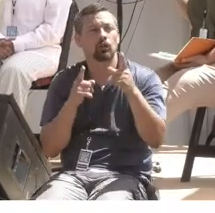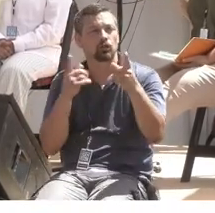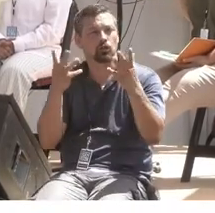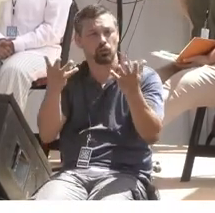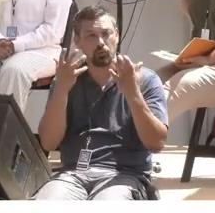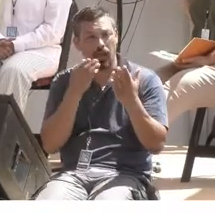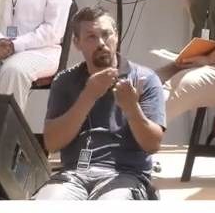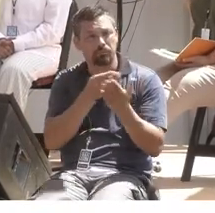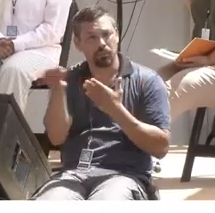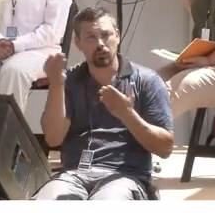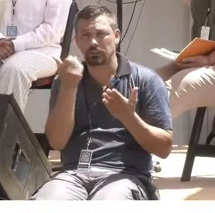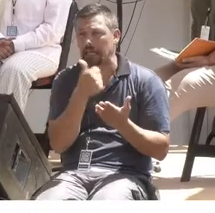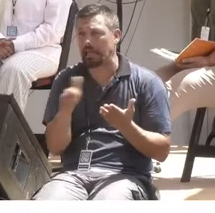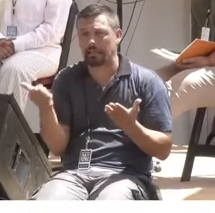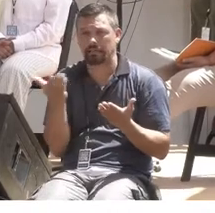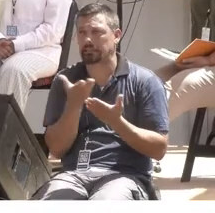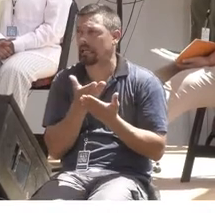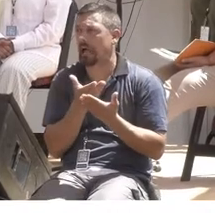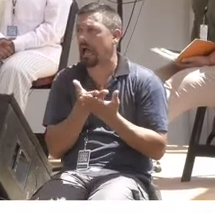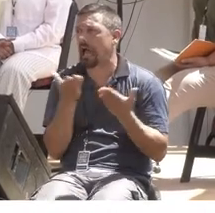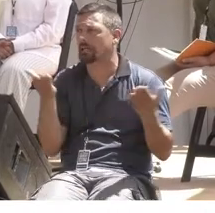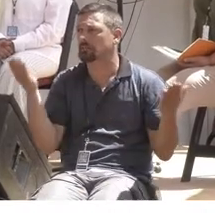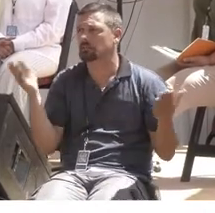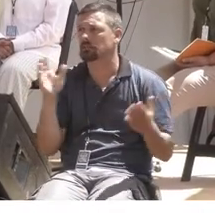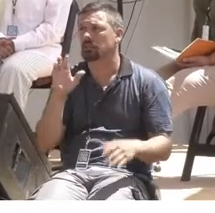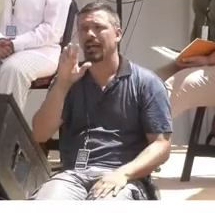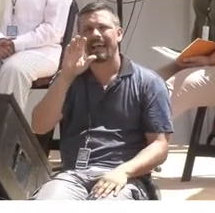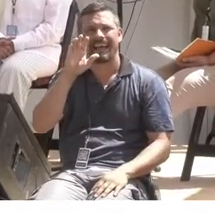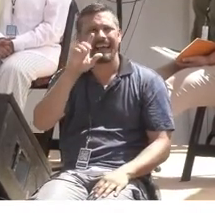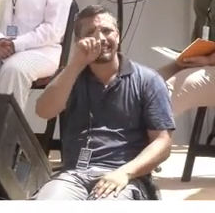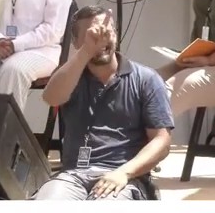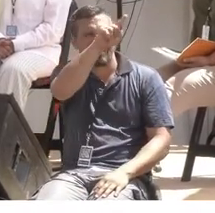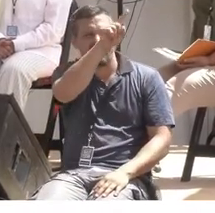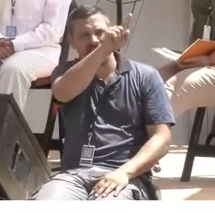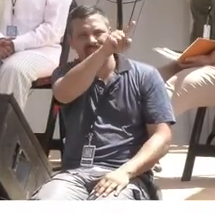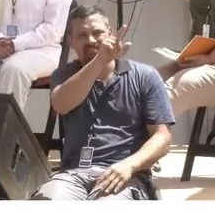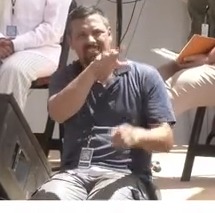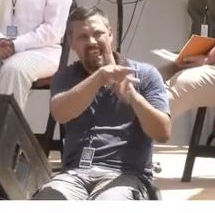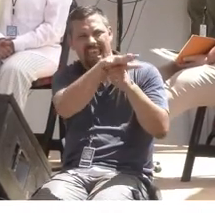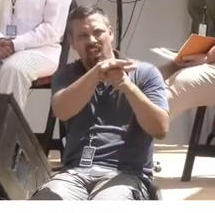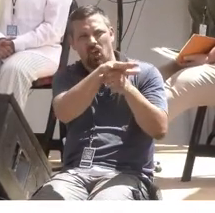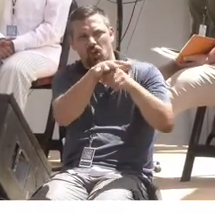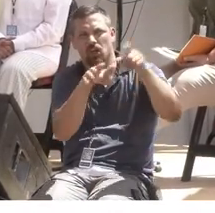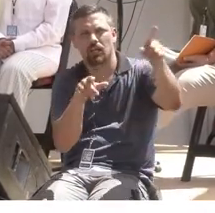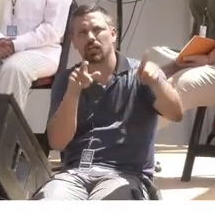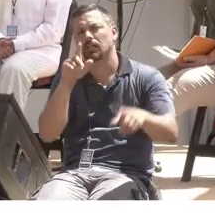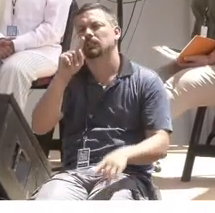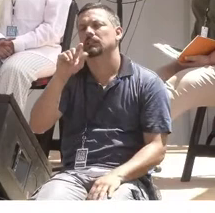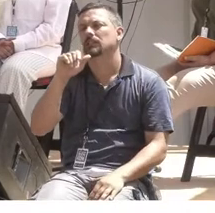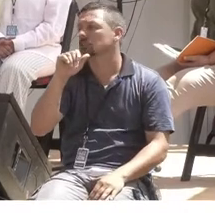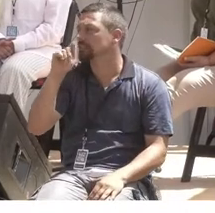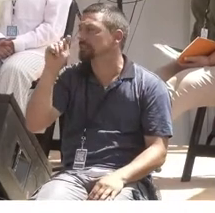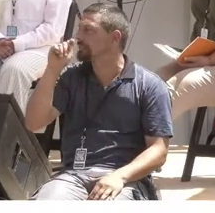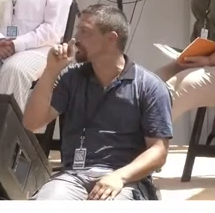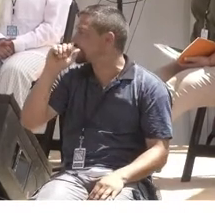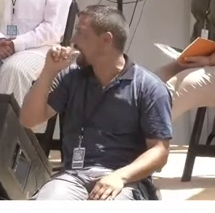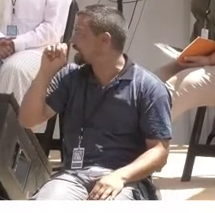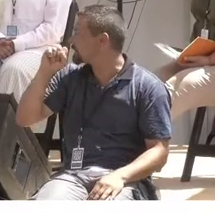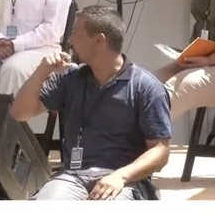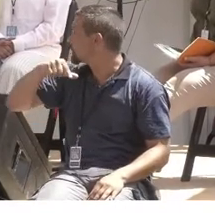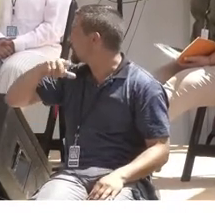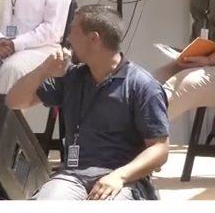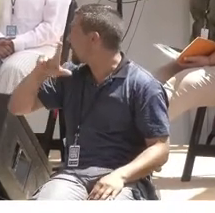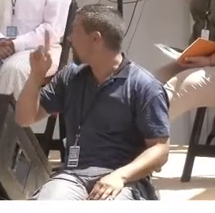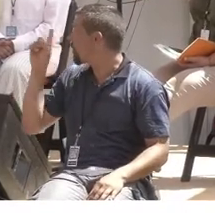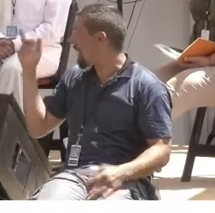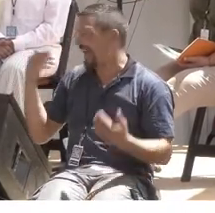to purchase any items, the FBMI is over at the marketplace. Yeah. And Tashkil also has some products in the